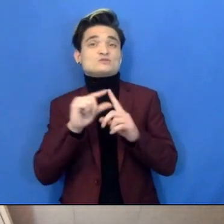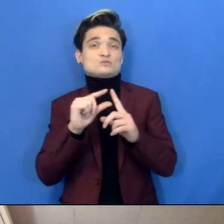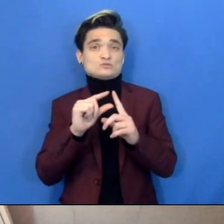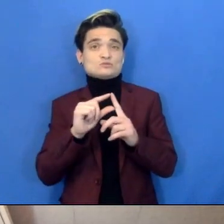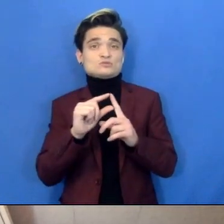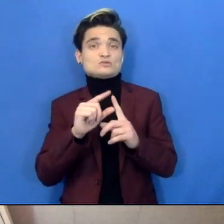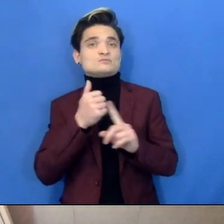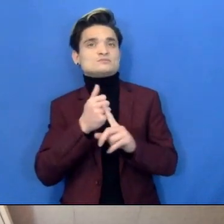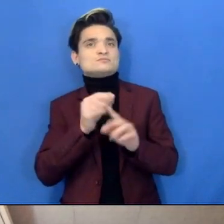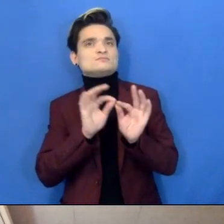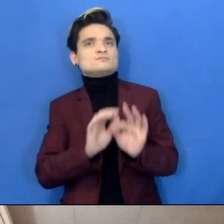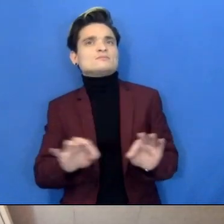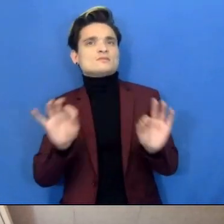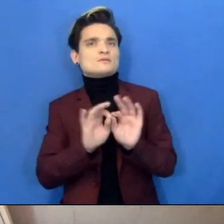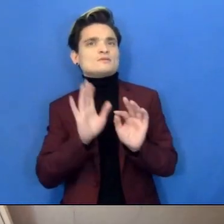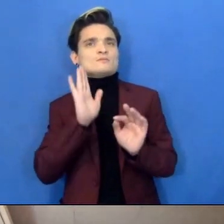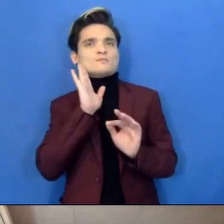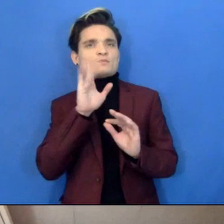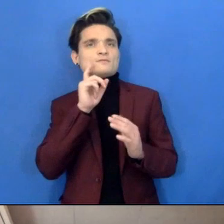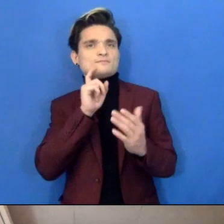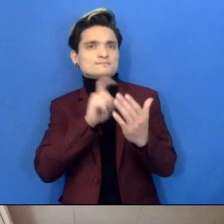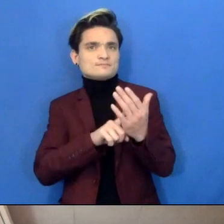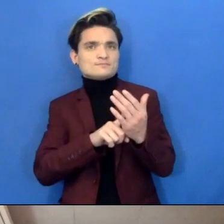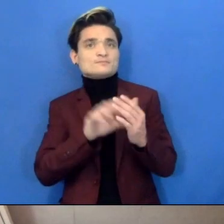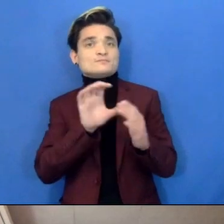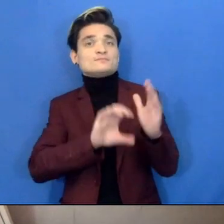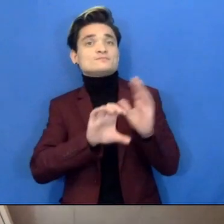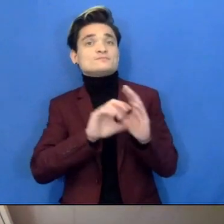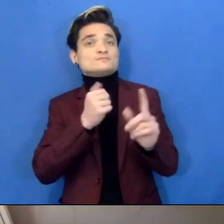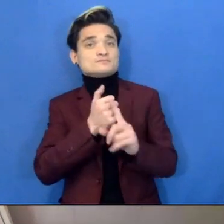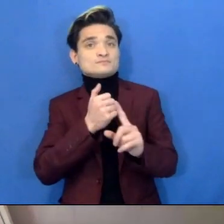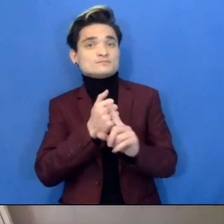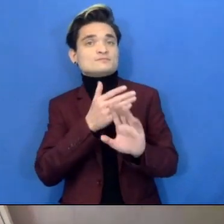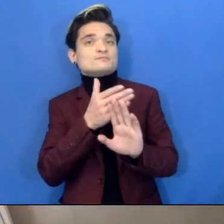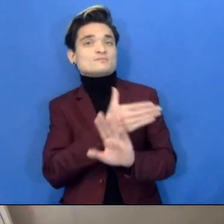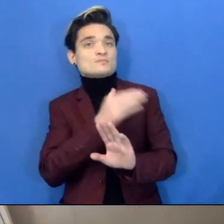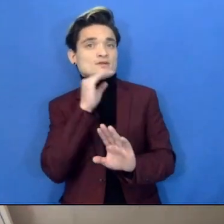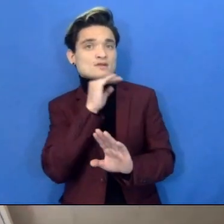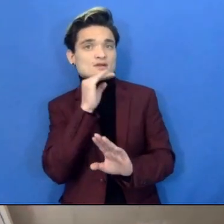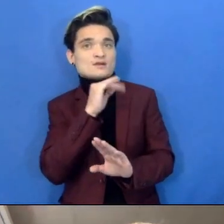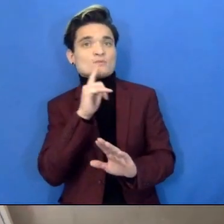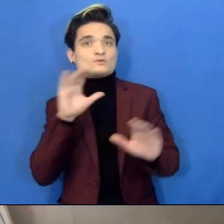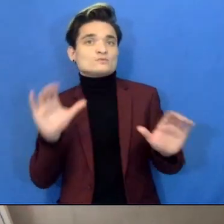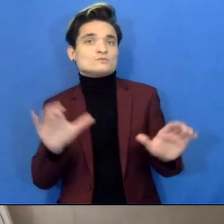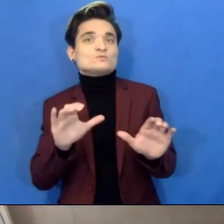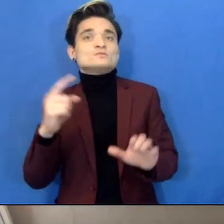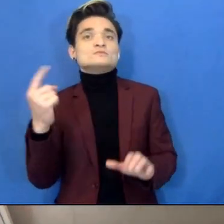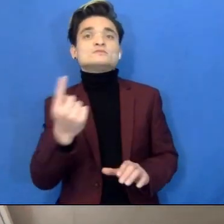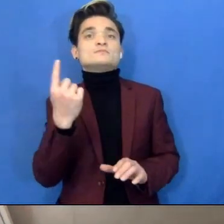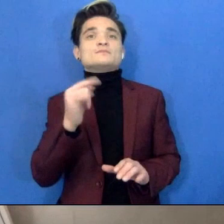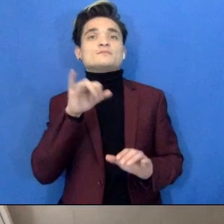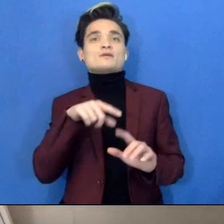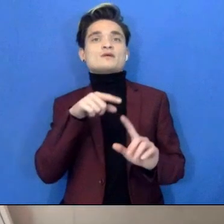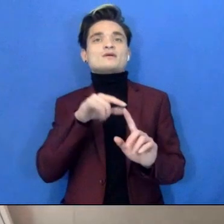lying, uses a hesitation marker, and we interpret this as, oh, this is not truthful. the funny thing is actually that I have to follow up on that. I